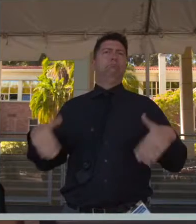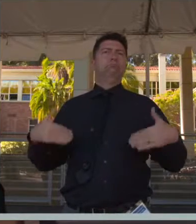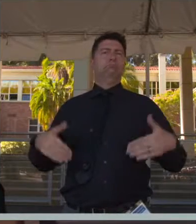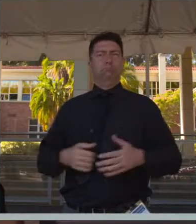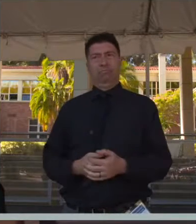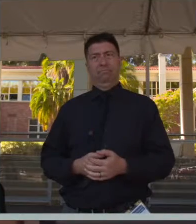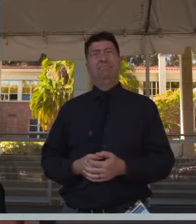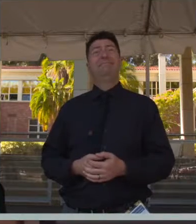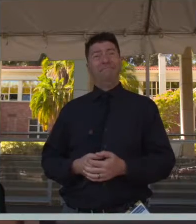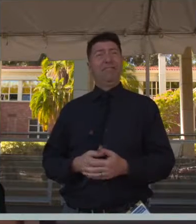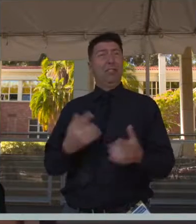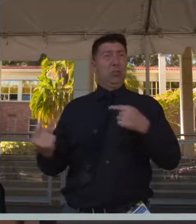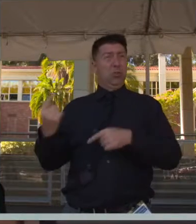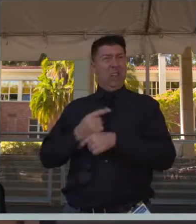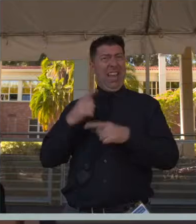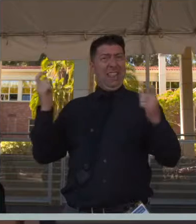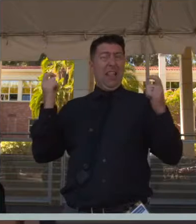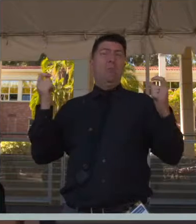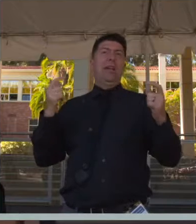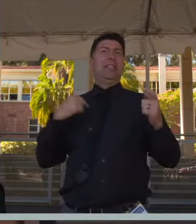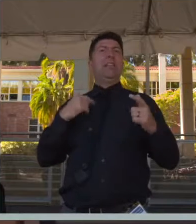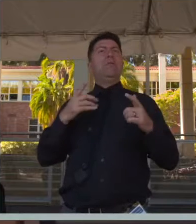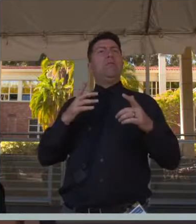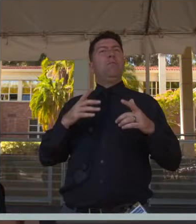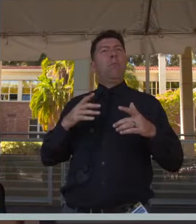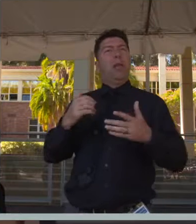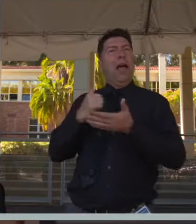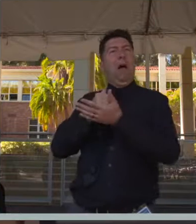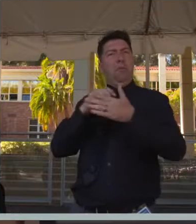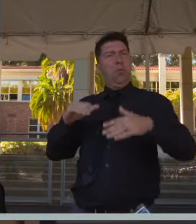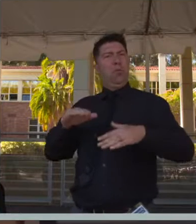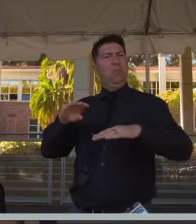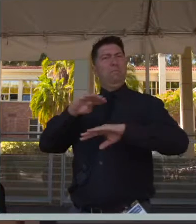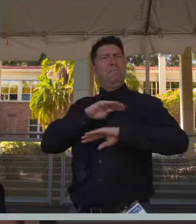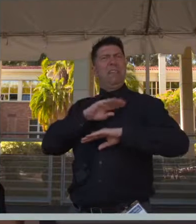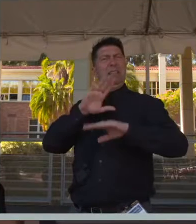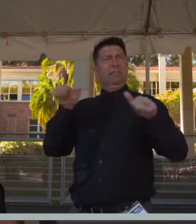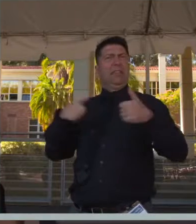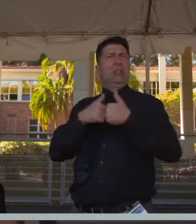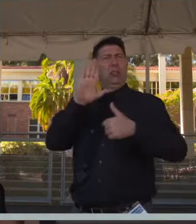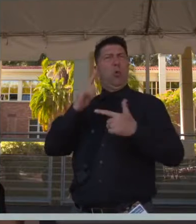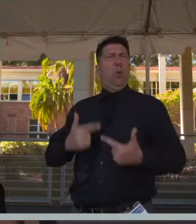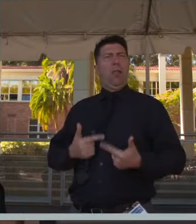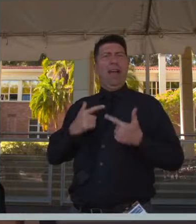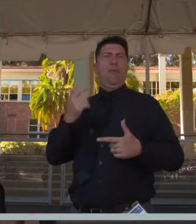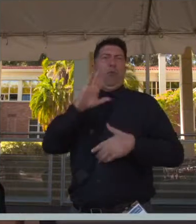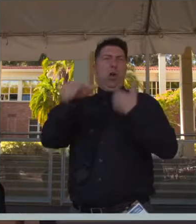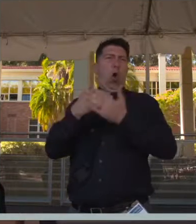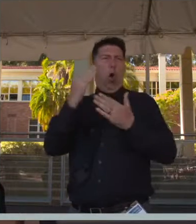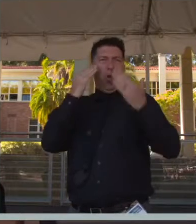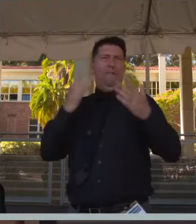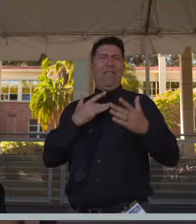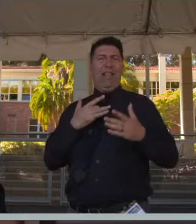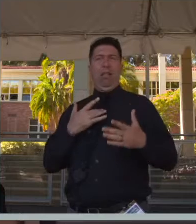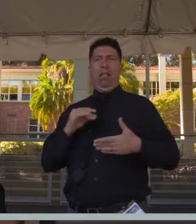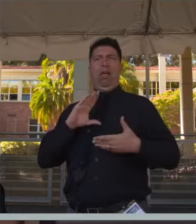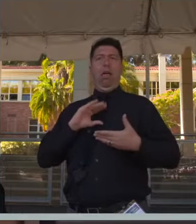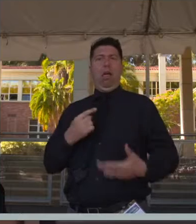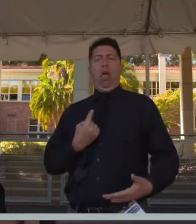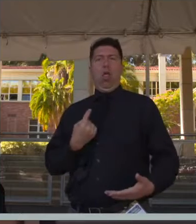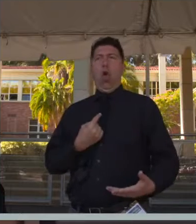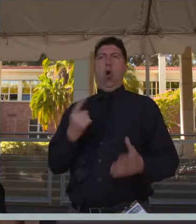Experience this celebration as an antidote to the challenges of life. Each one of us knows what it's like to feel alone in the silence